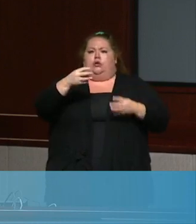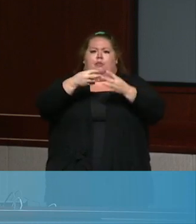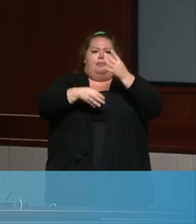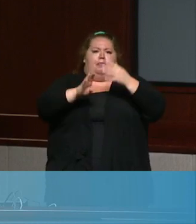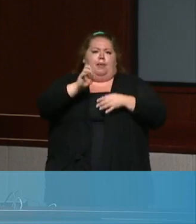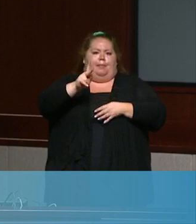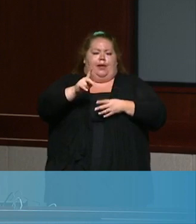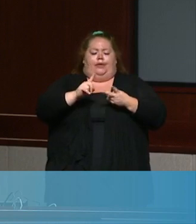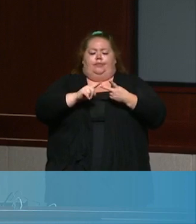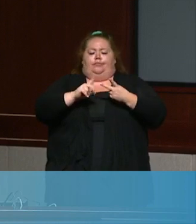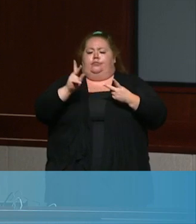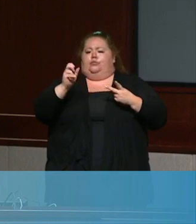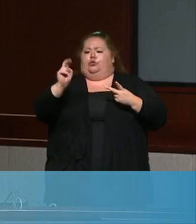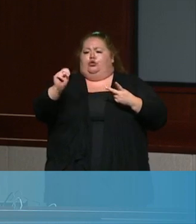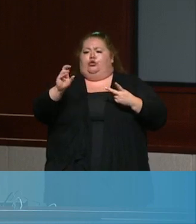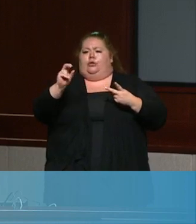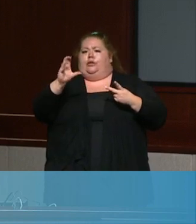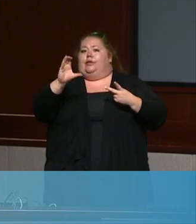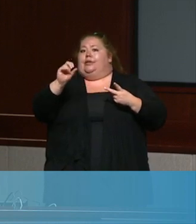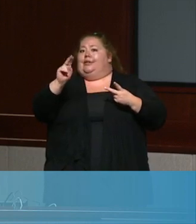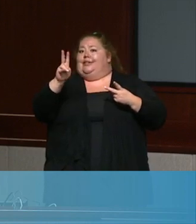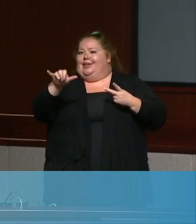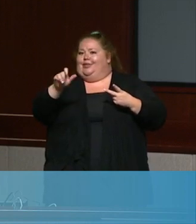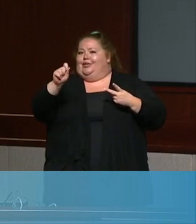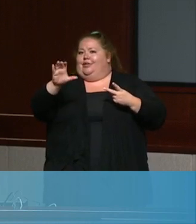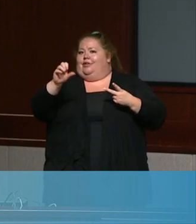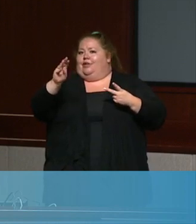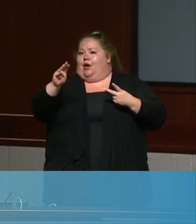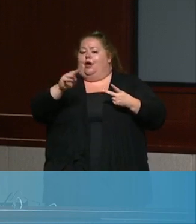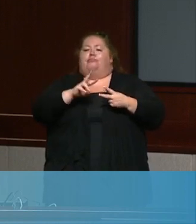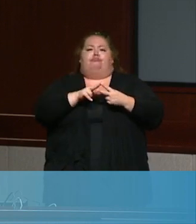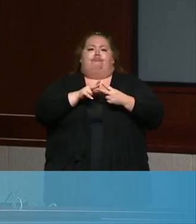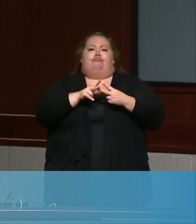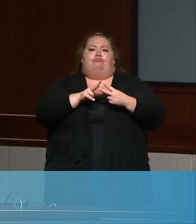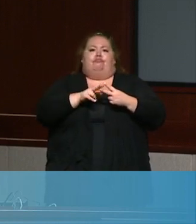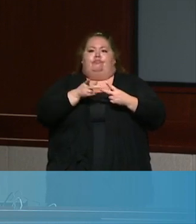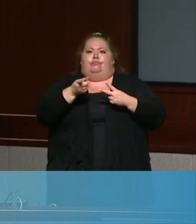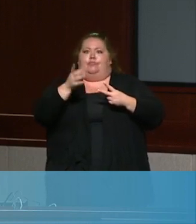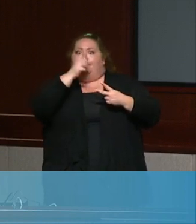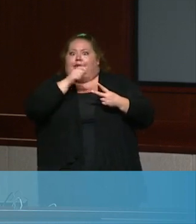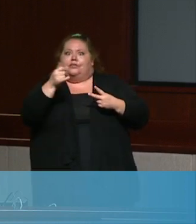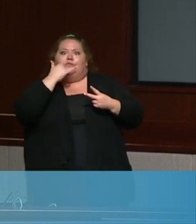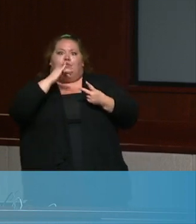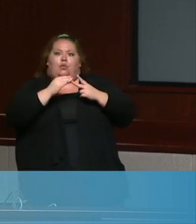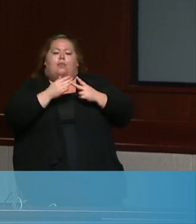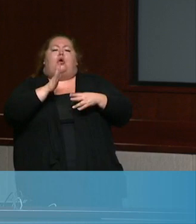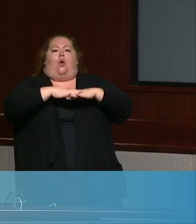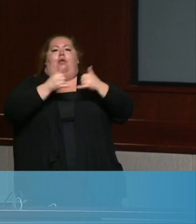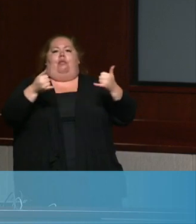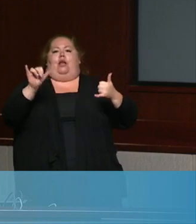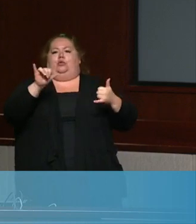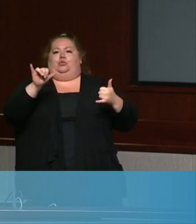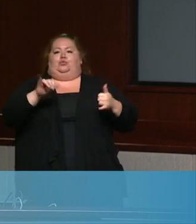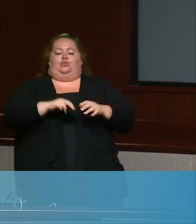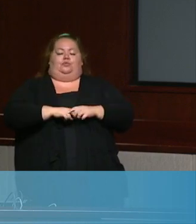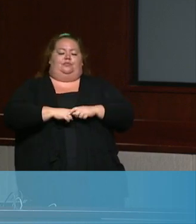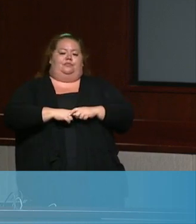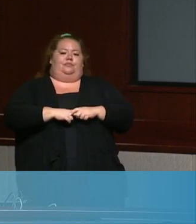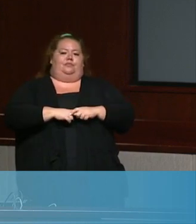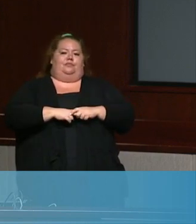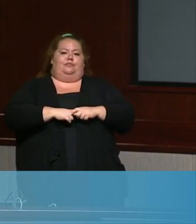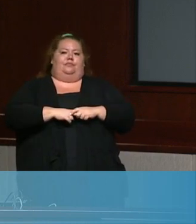to get not only this number, if you weren't able to write it down, but also additional information on how you can go